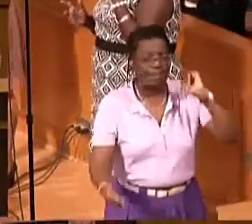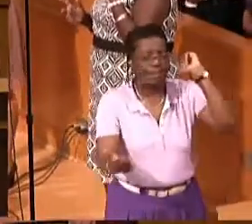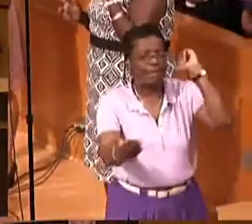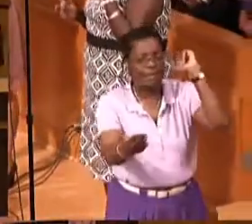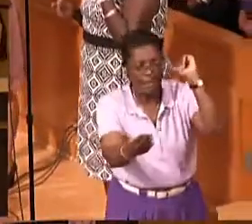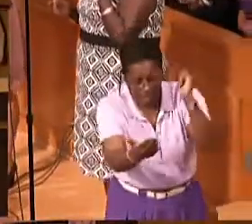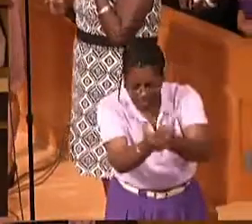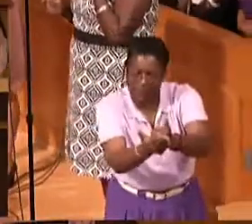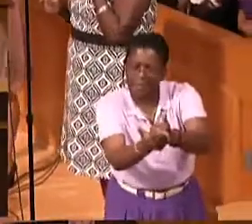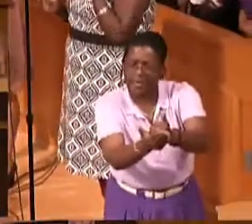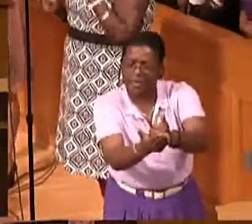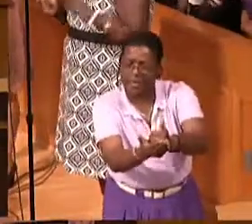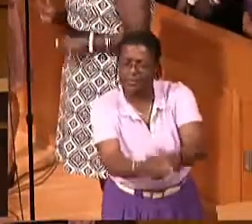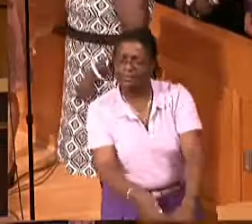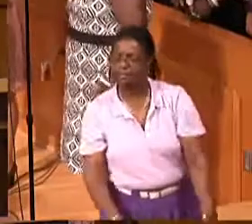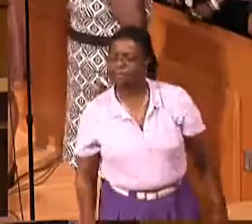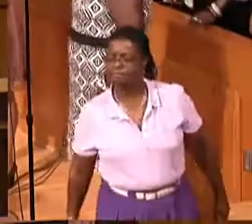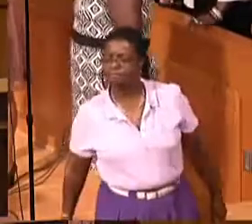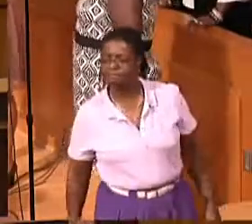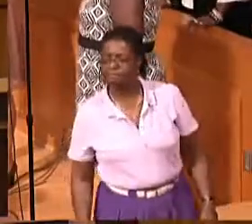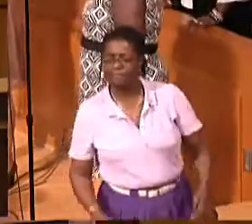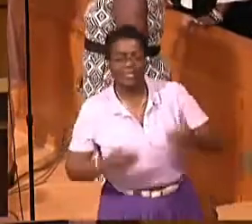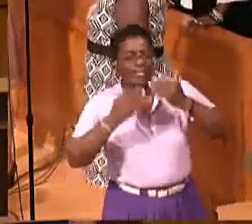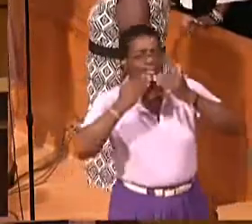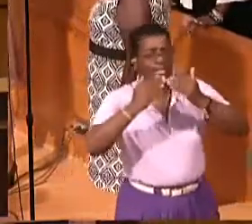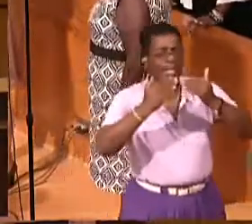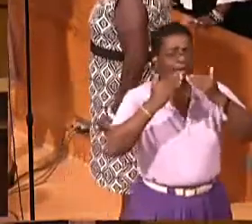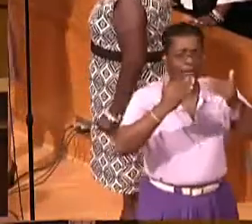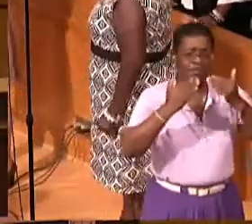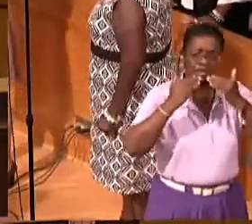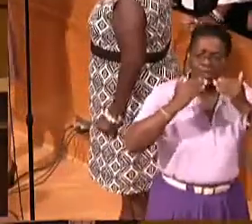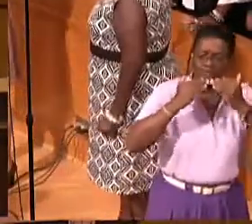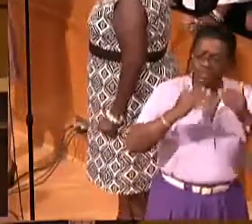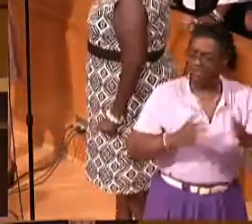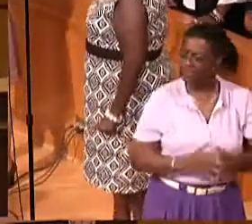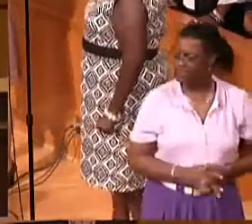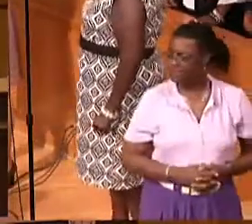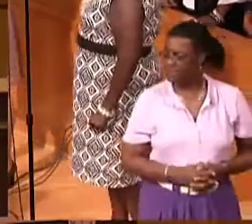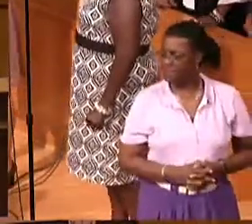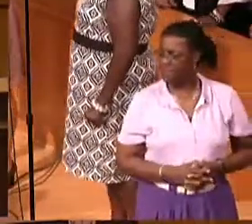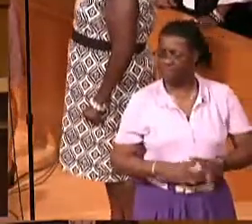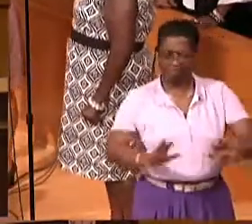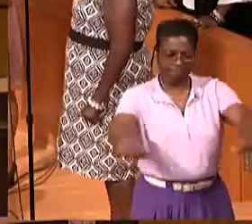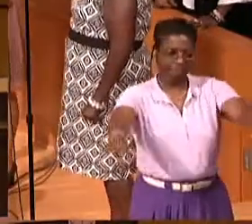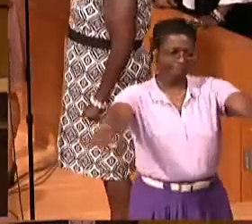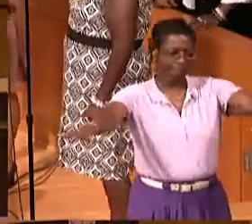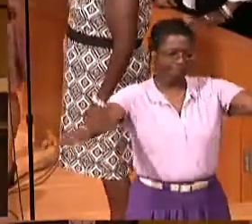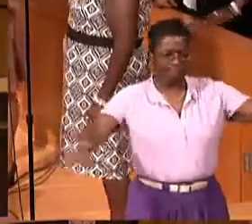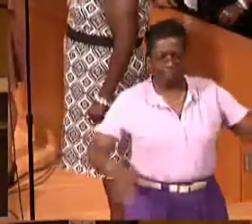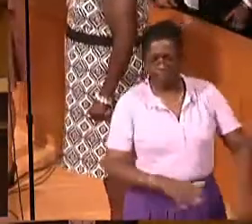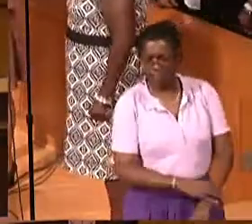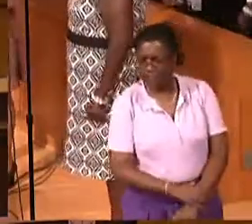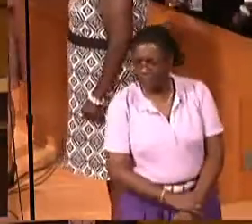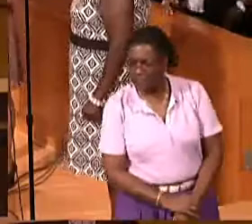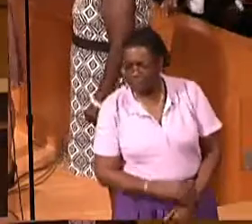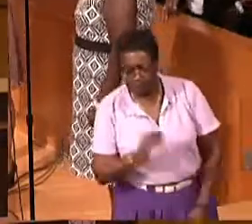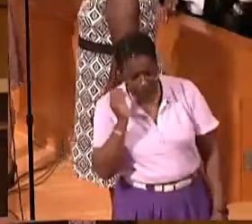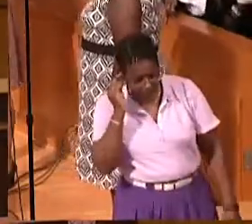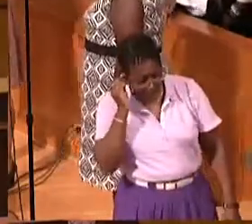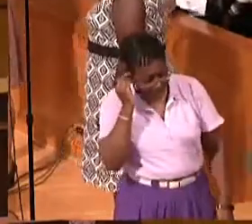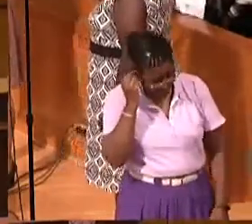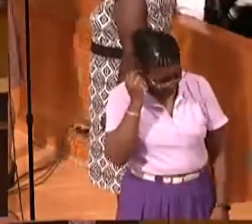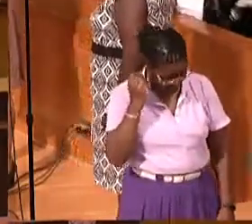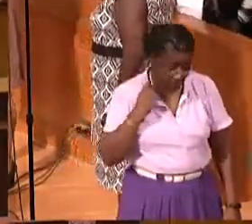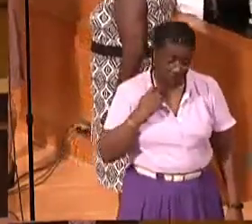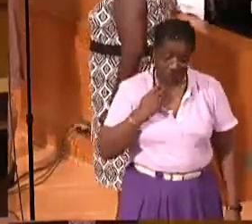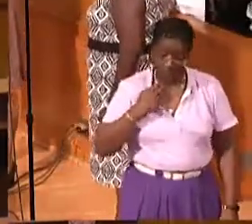amen one more time. Thank you so much. Thank you so much. You may be seated. I've got to settle down here.